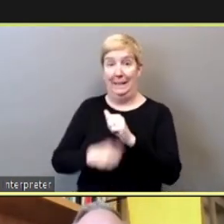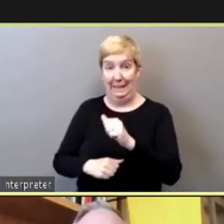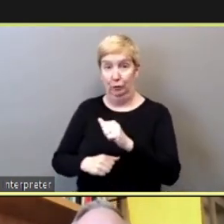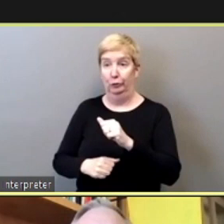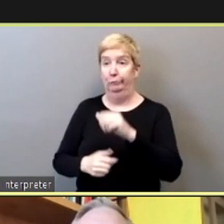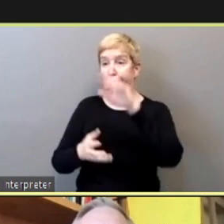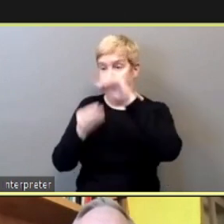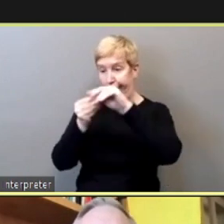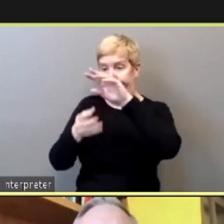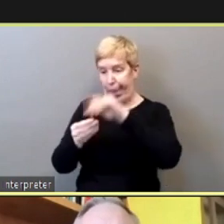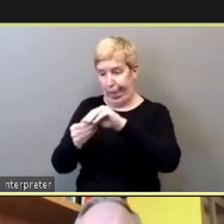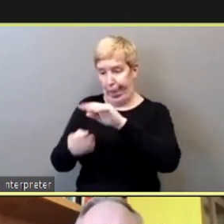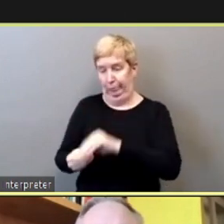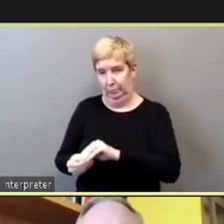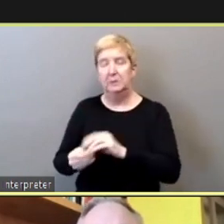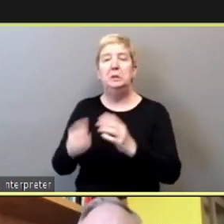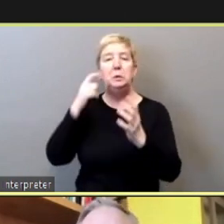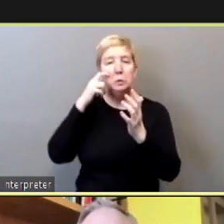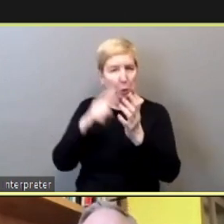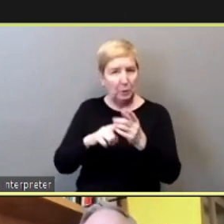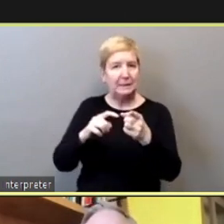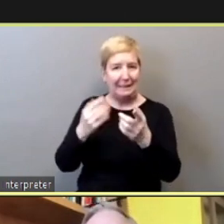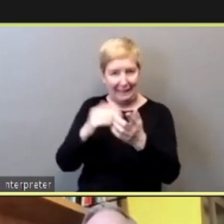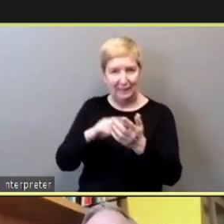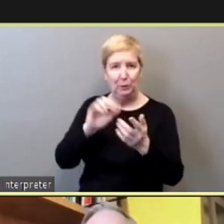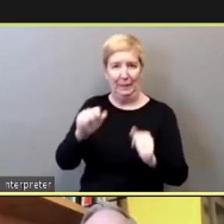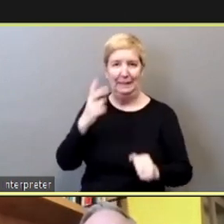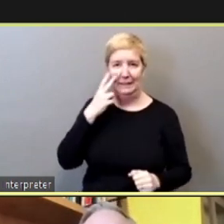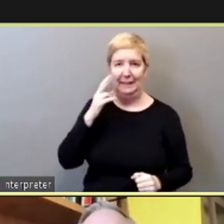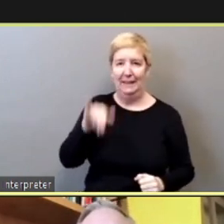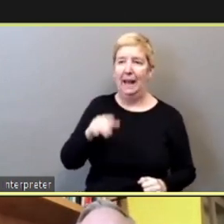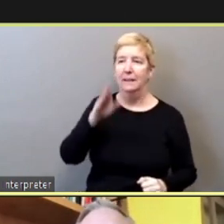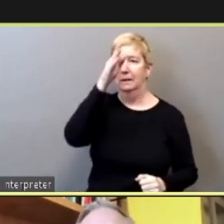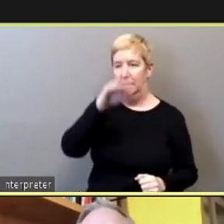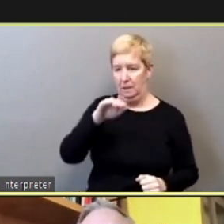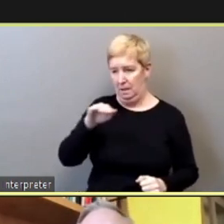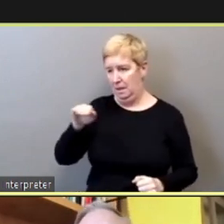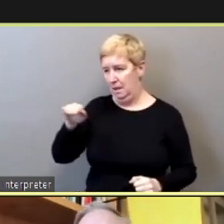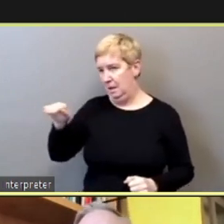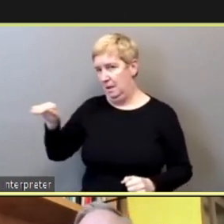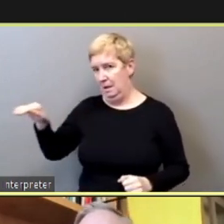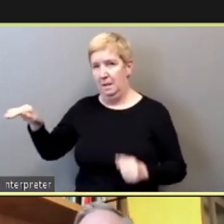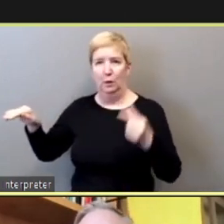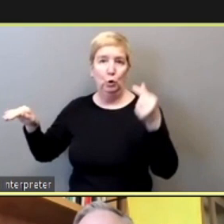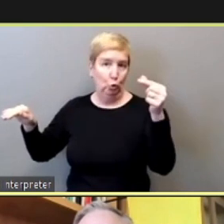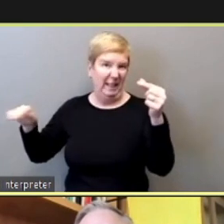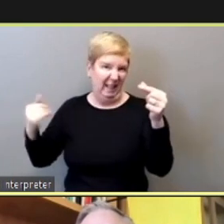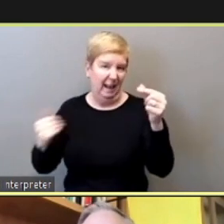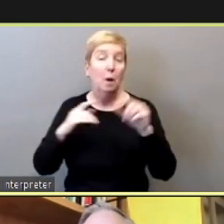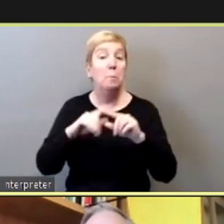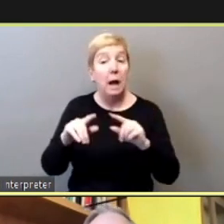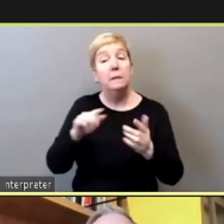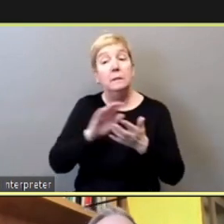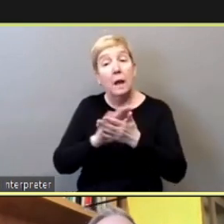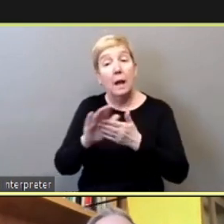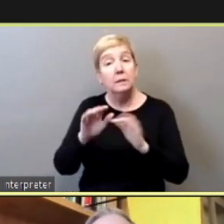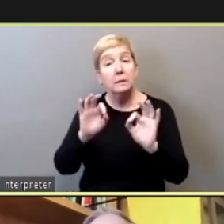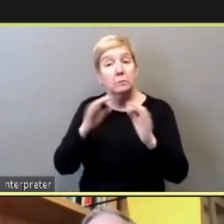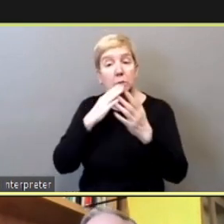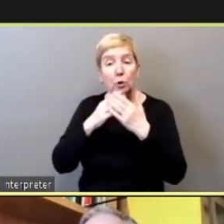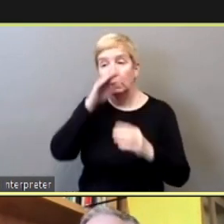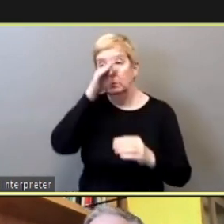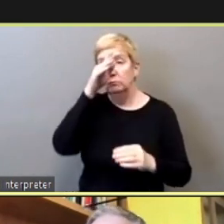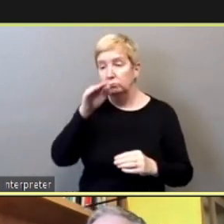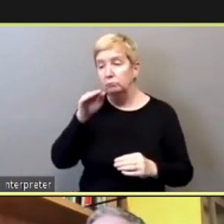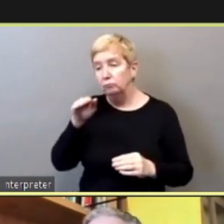you can see that leveling we talked about on the top green case curve, but again, a nice steady decline. And report